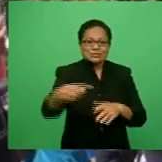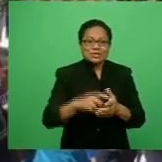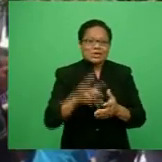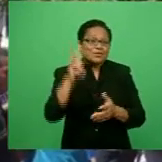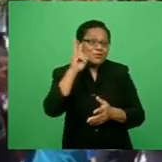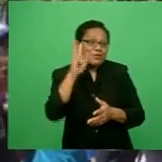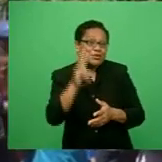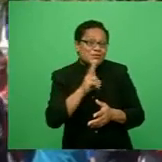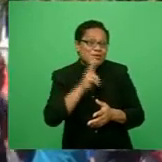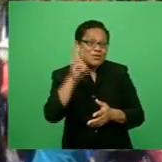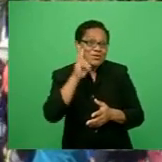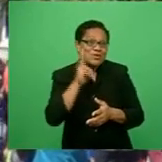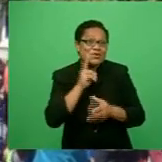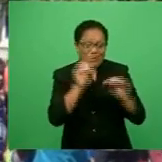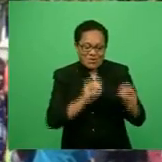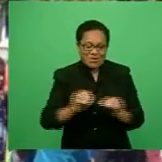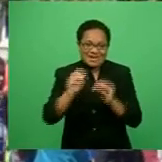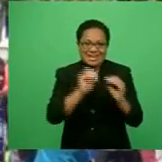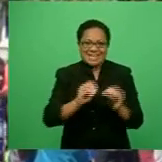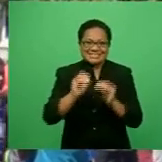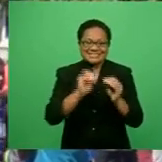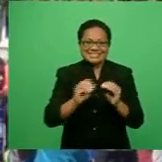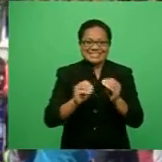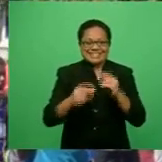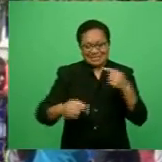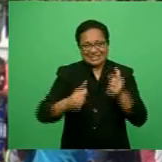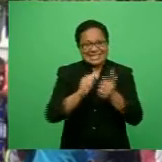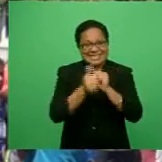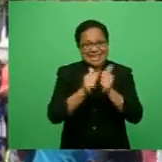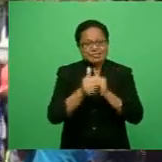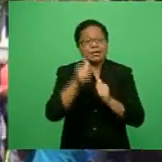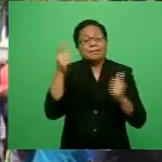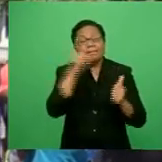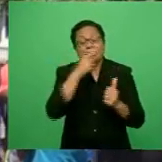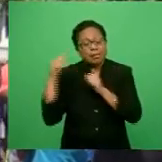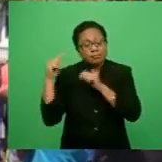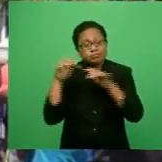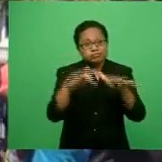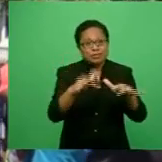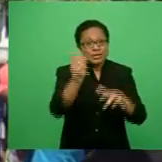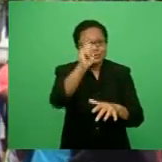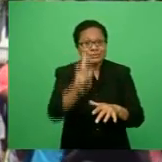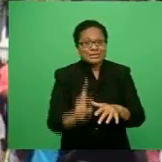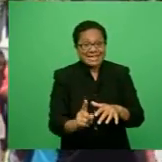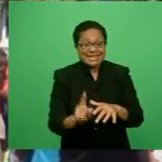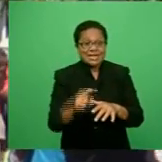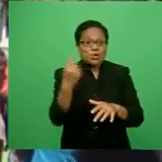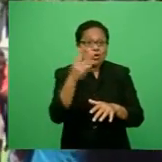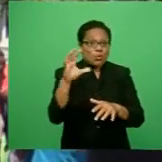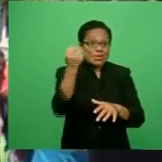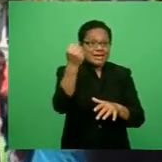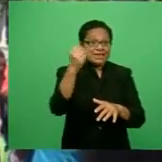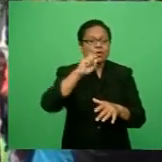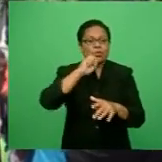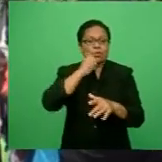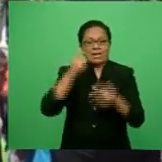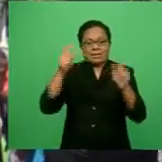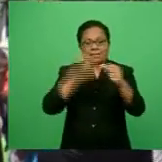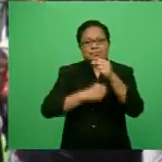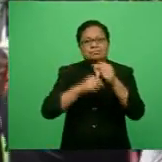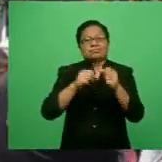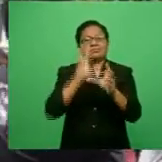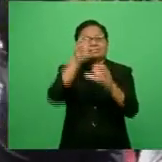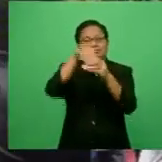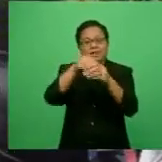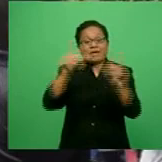arm wrestling competition attracted hundreds of Fijians, and today's winner will participate in the grand final scheduled on the 9th